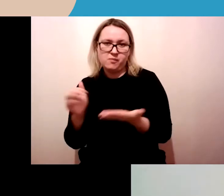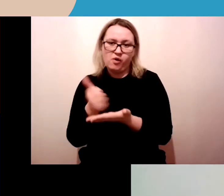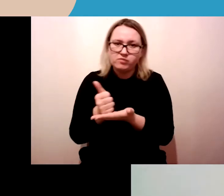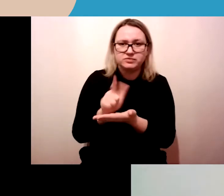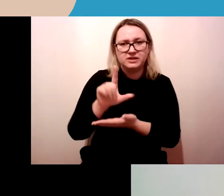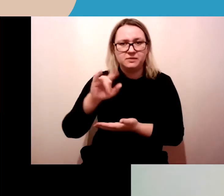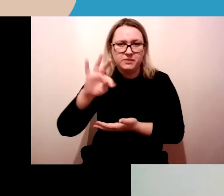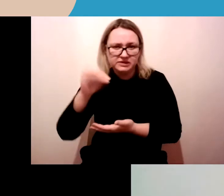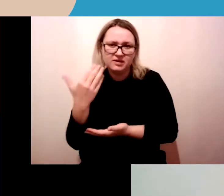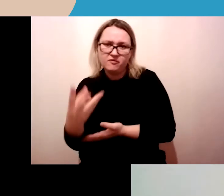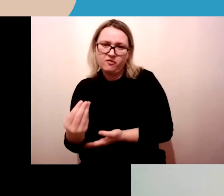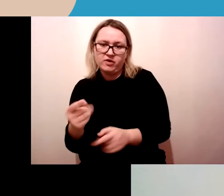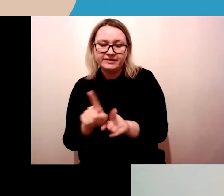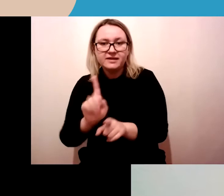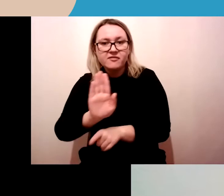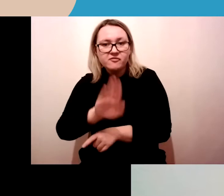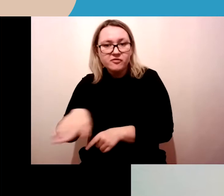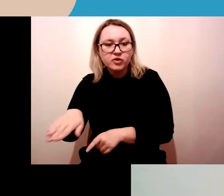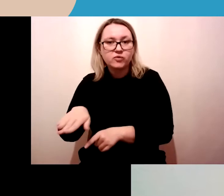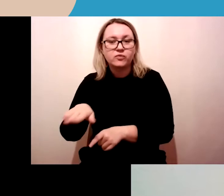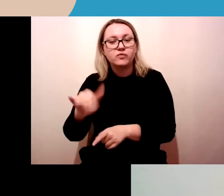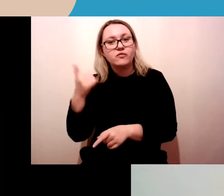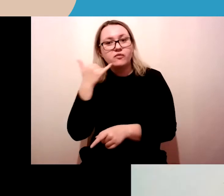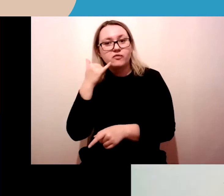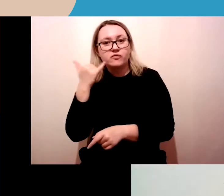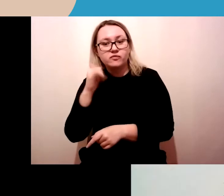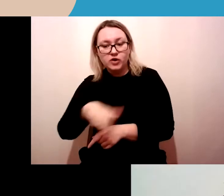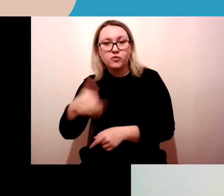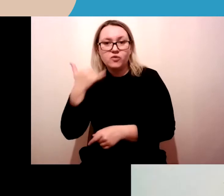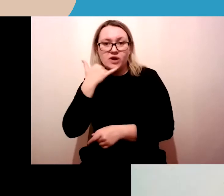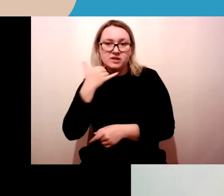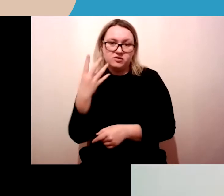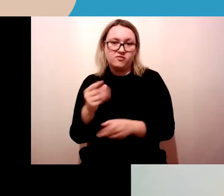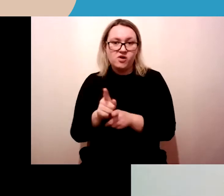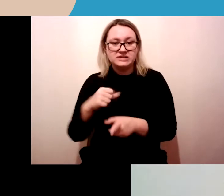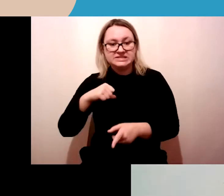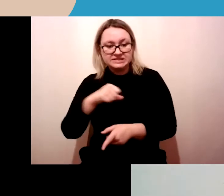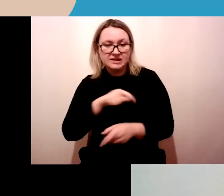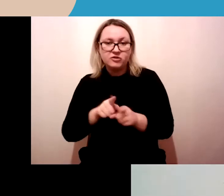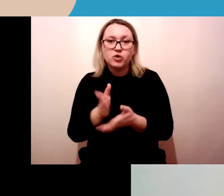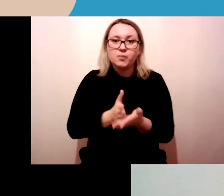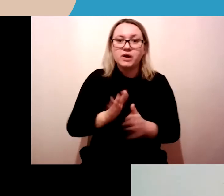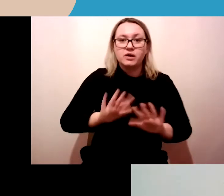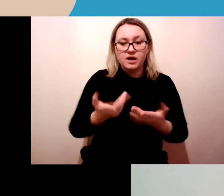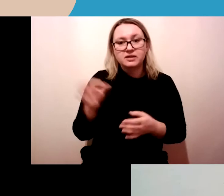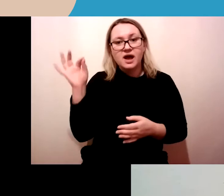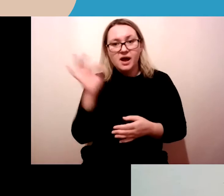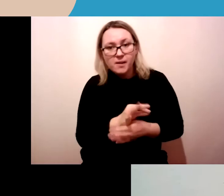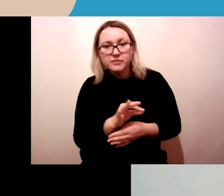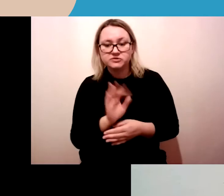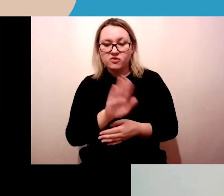school children contacted us because they felt problems, they had problems related to their